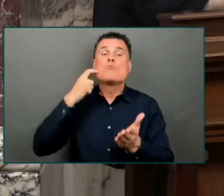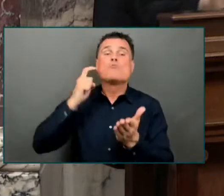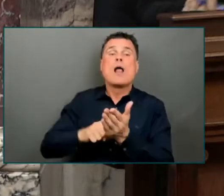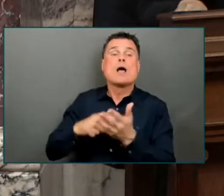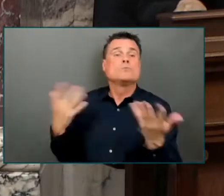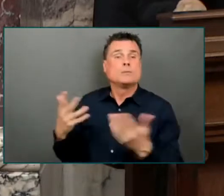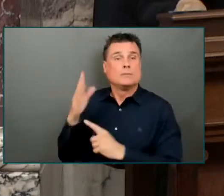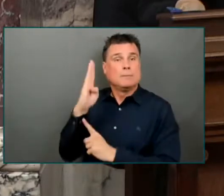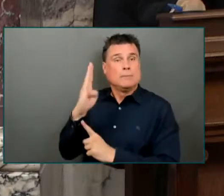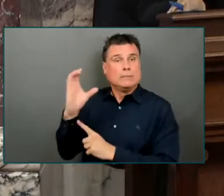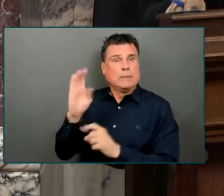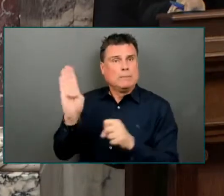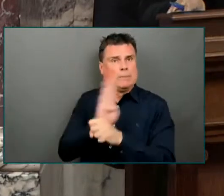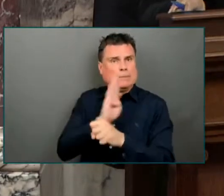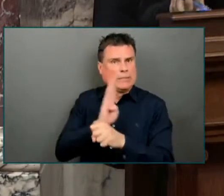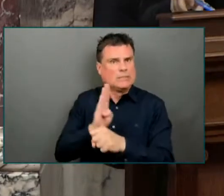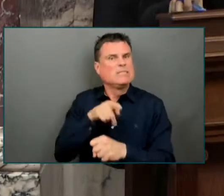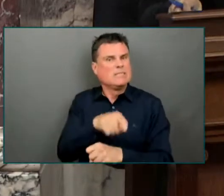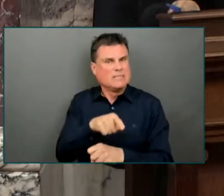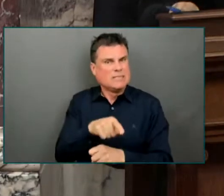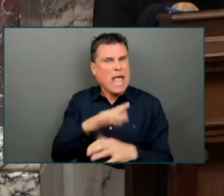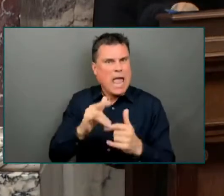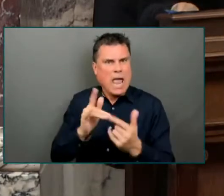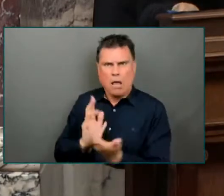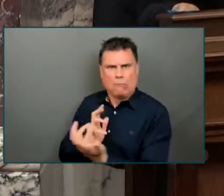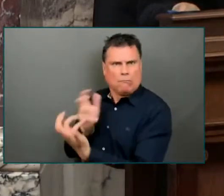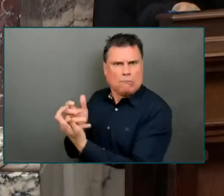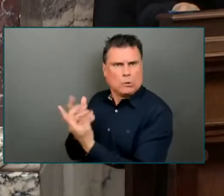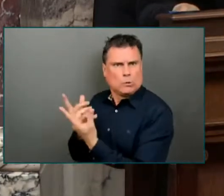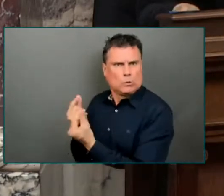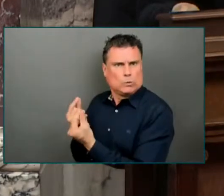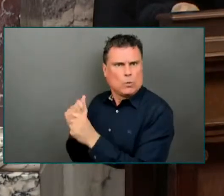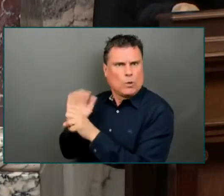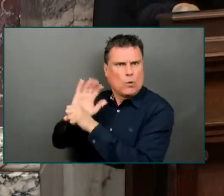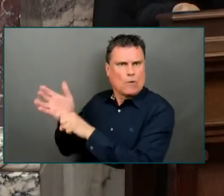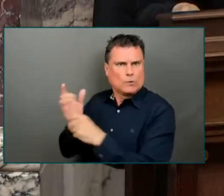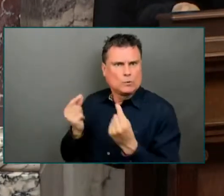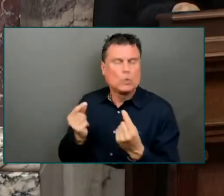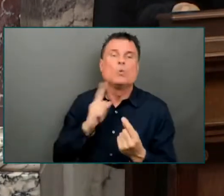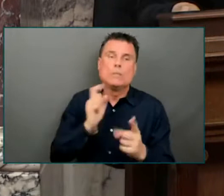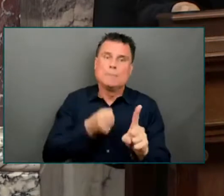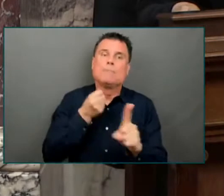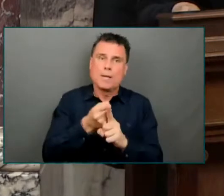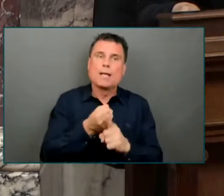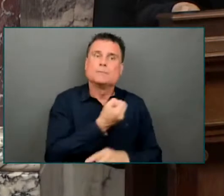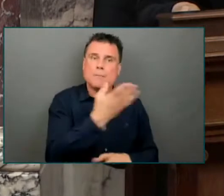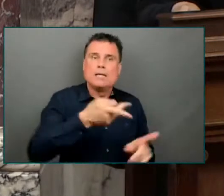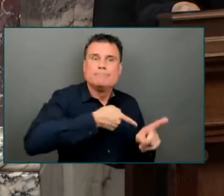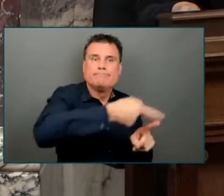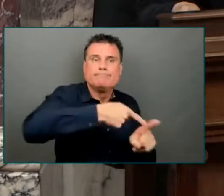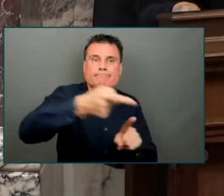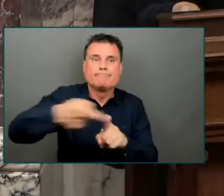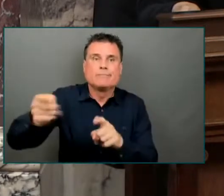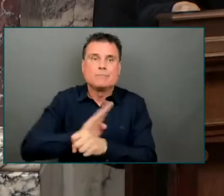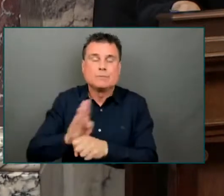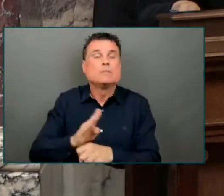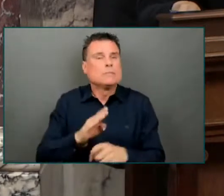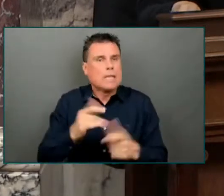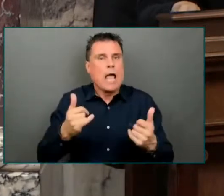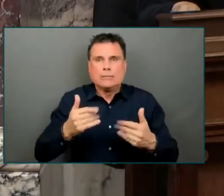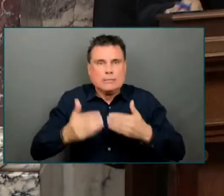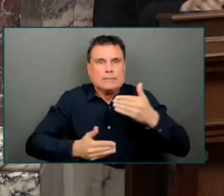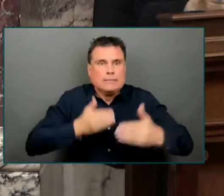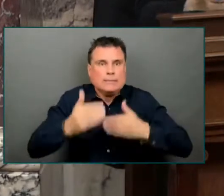of our province. And now, even as we see signs of recovery, there are still businesses that need help. We